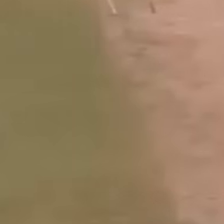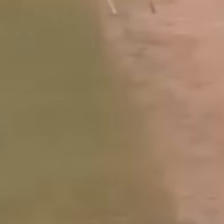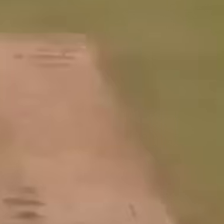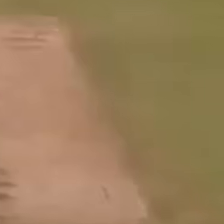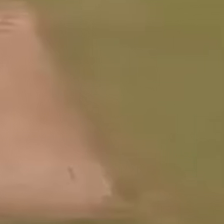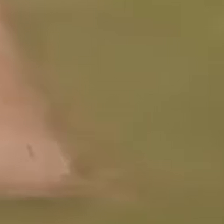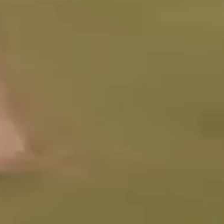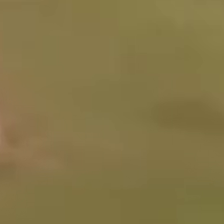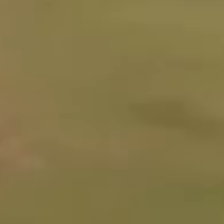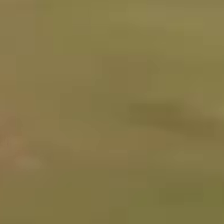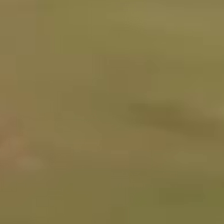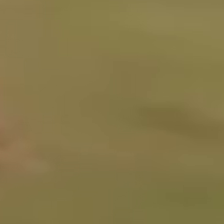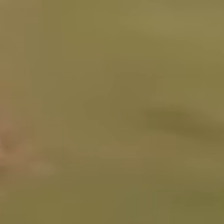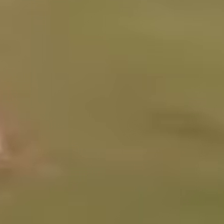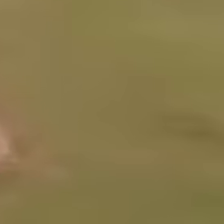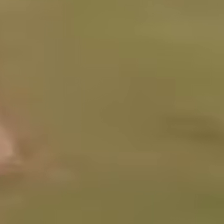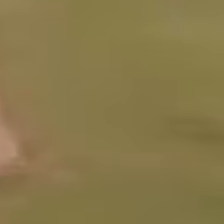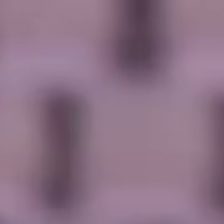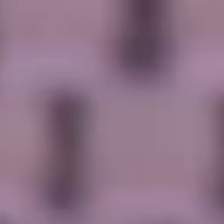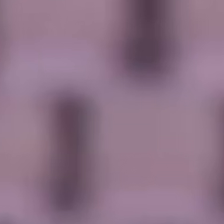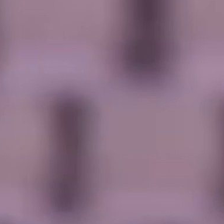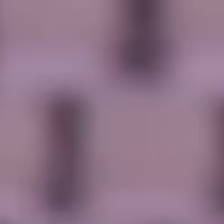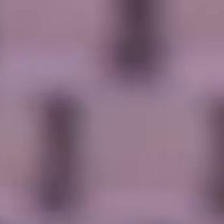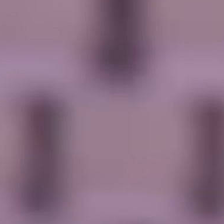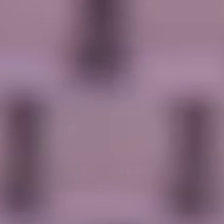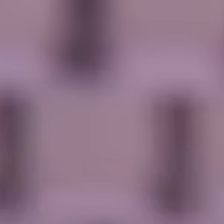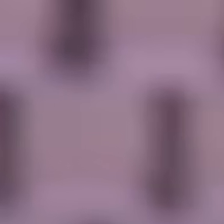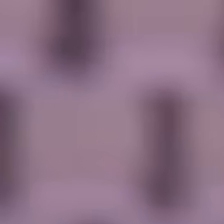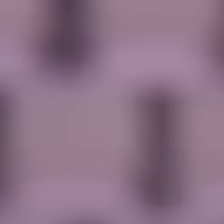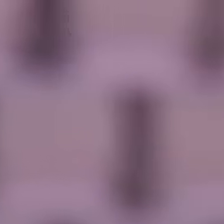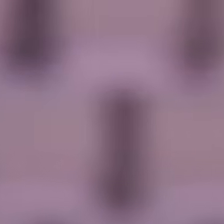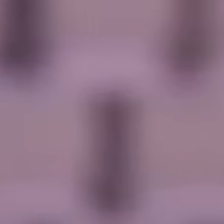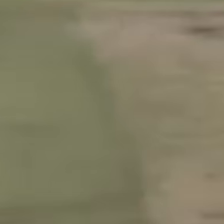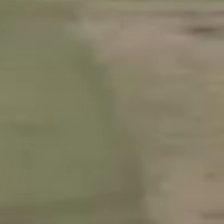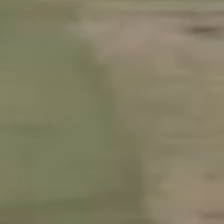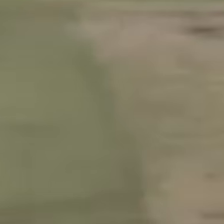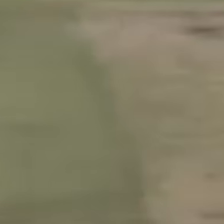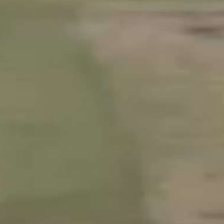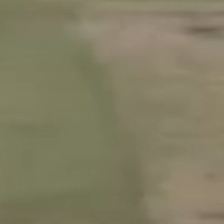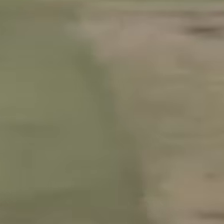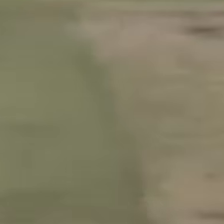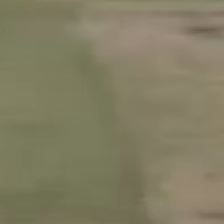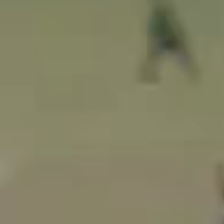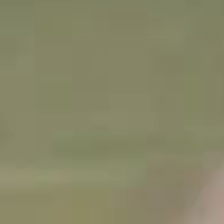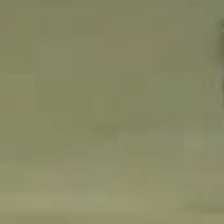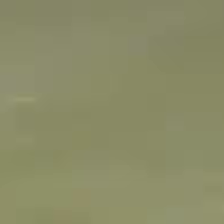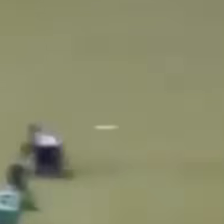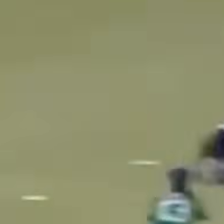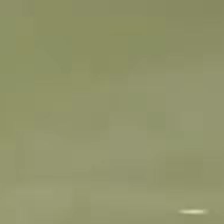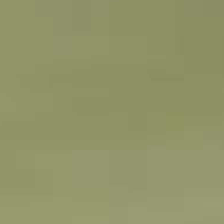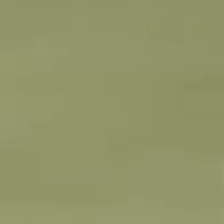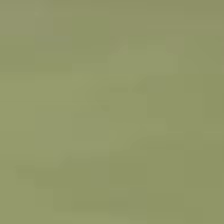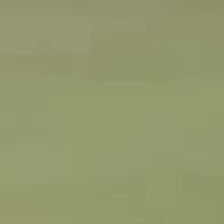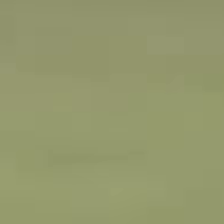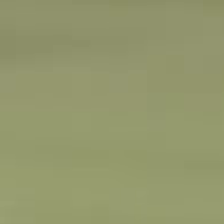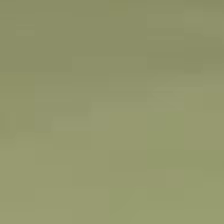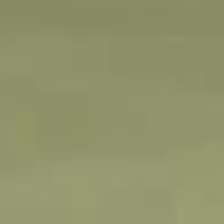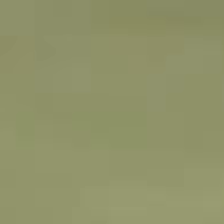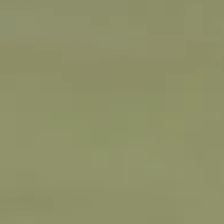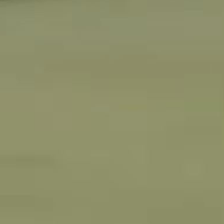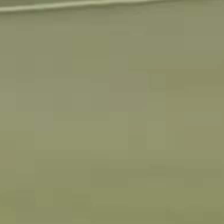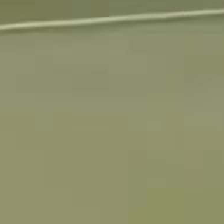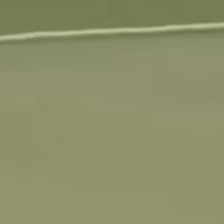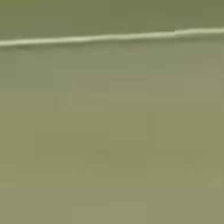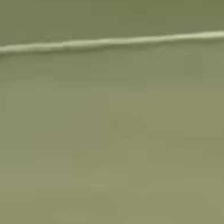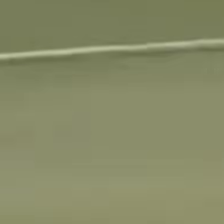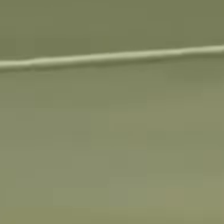Year. In the ODIs, Hayley's stand-up performance came against Pakistan, where she amassed 325 runs, including 2